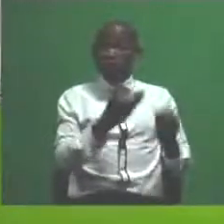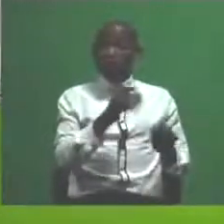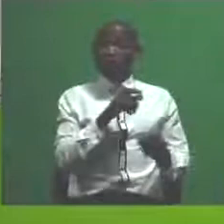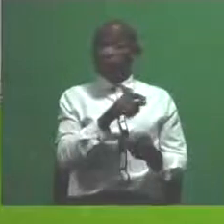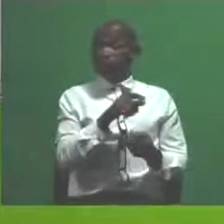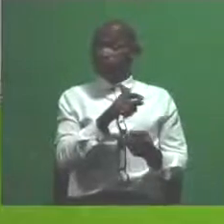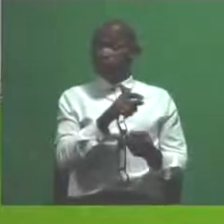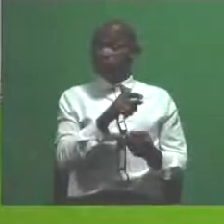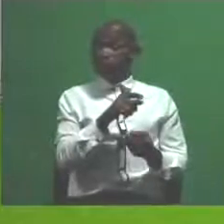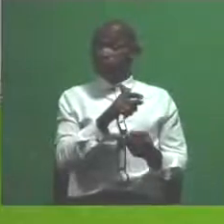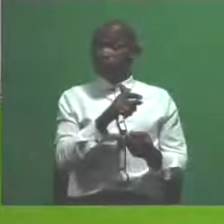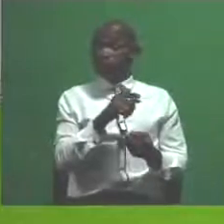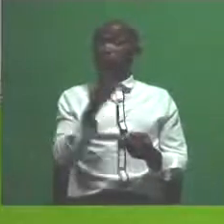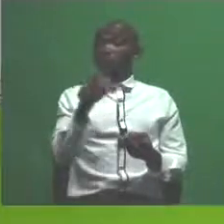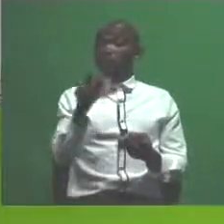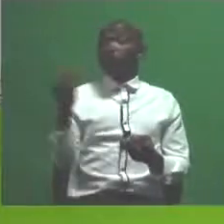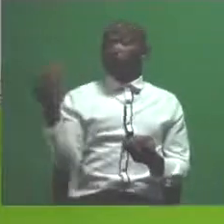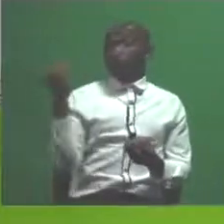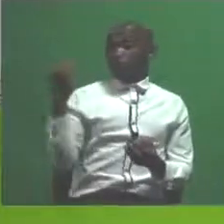Who